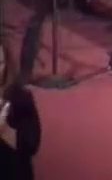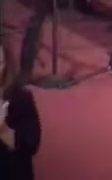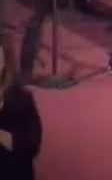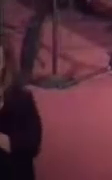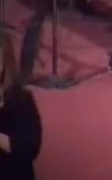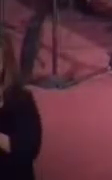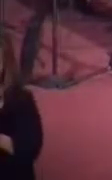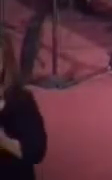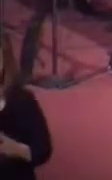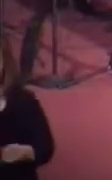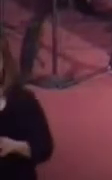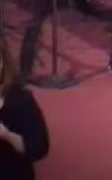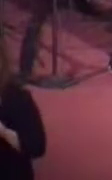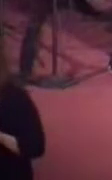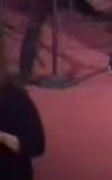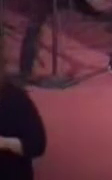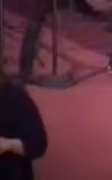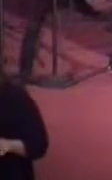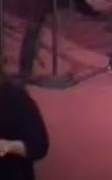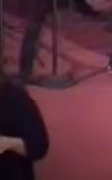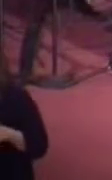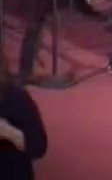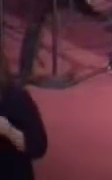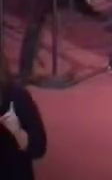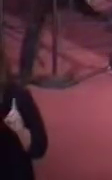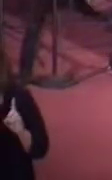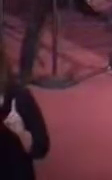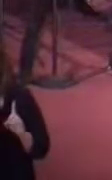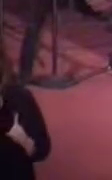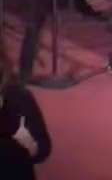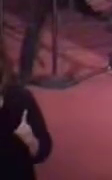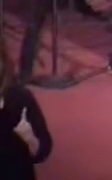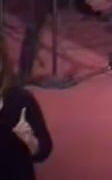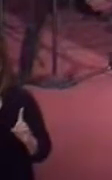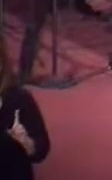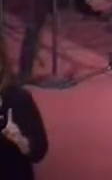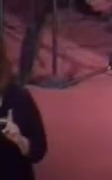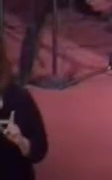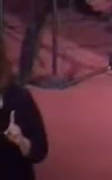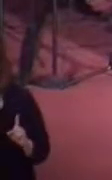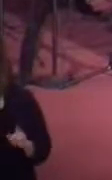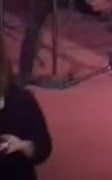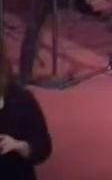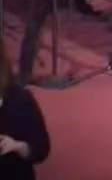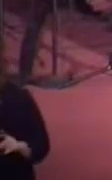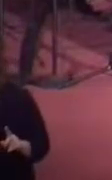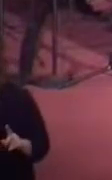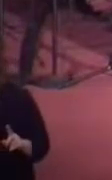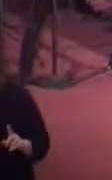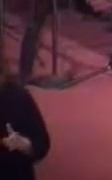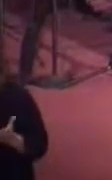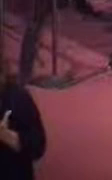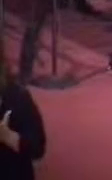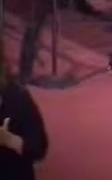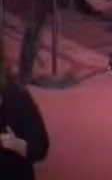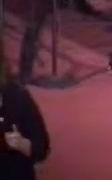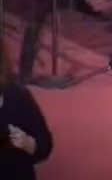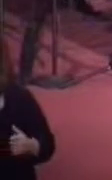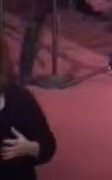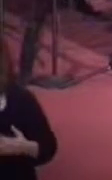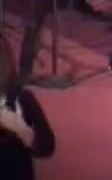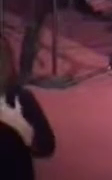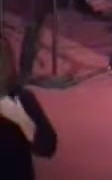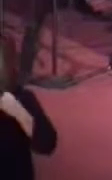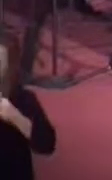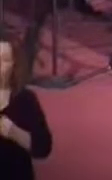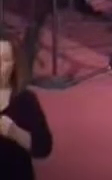knew this about Daniel. They knew that they thought the weak point in Daniel's life was the fact that he was fierce in his faith. The fact